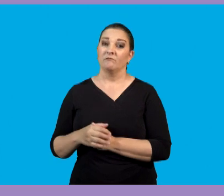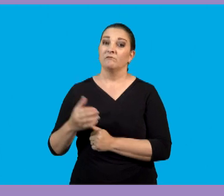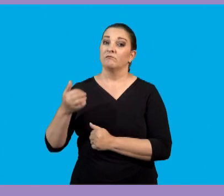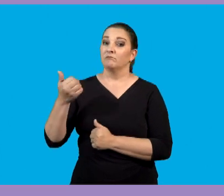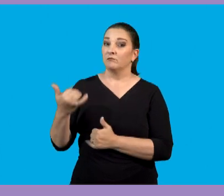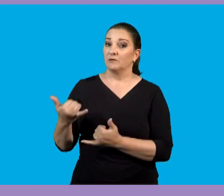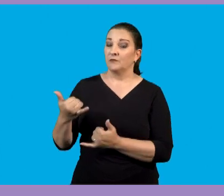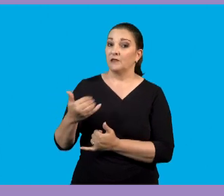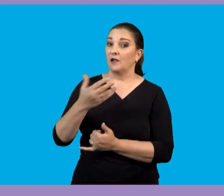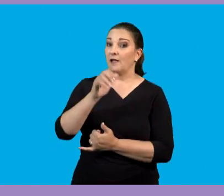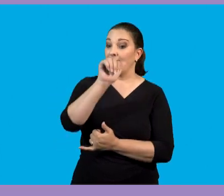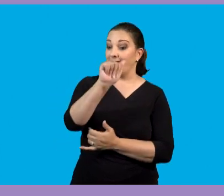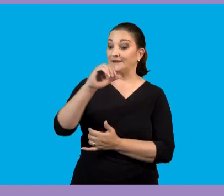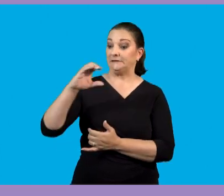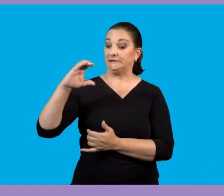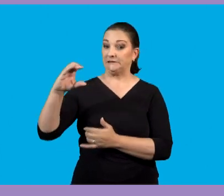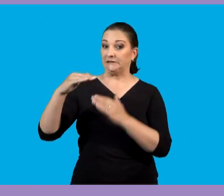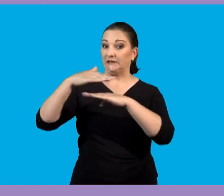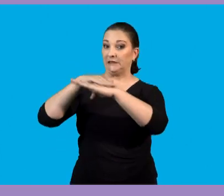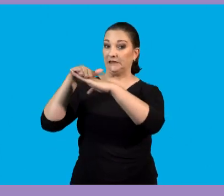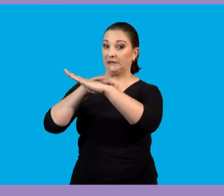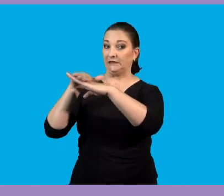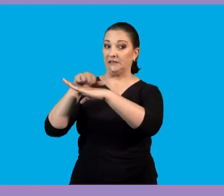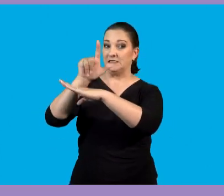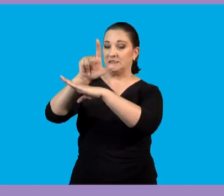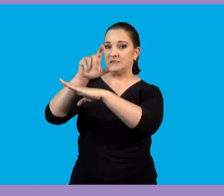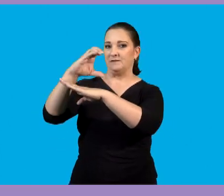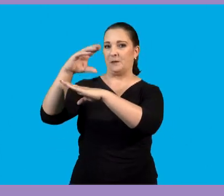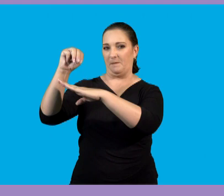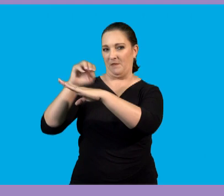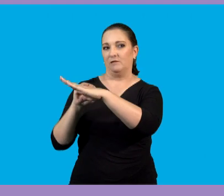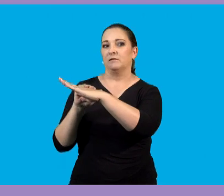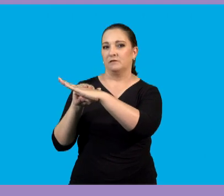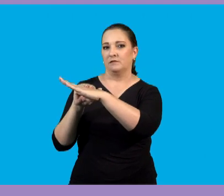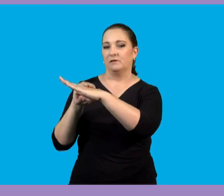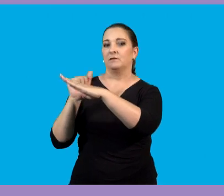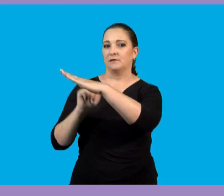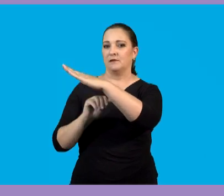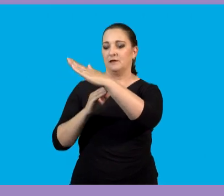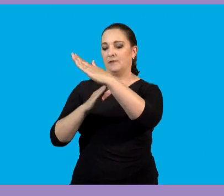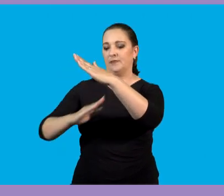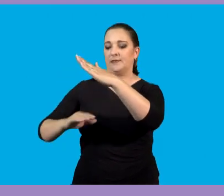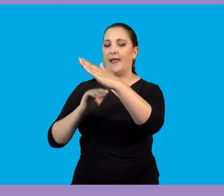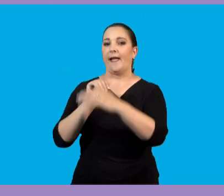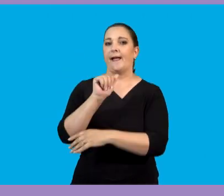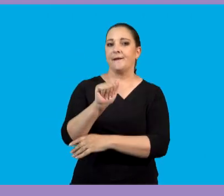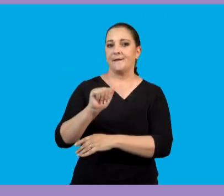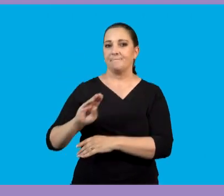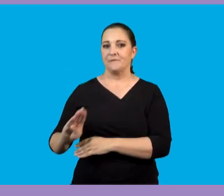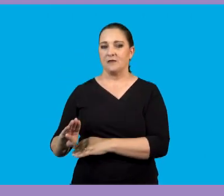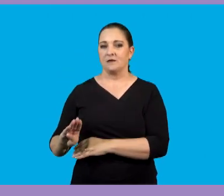we've been given AC, which is 7 centimeters, and we've been given AB, which